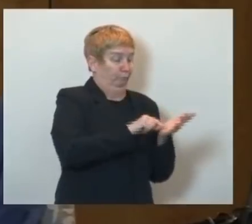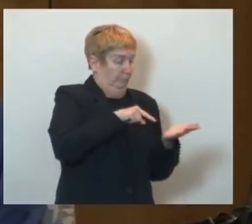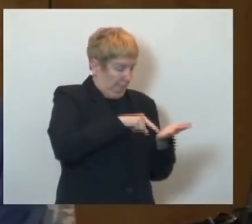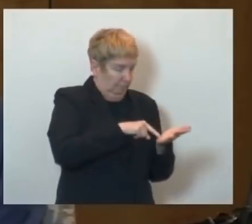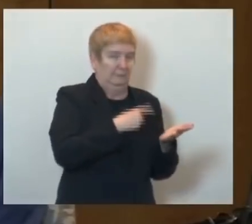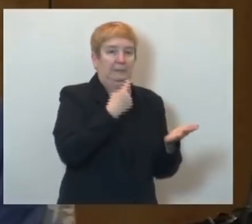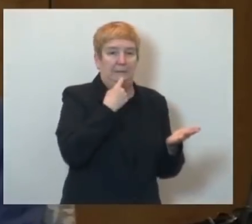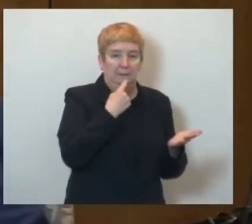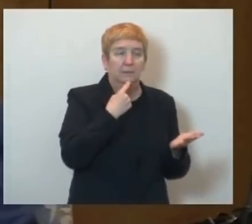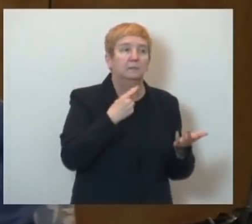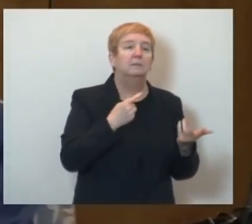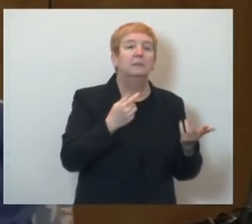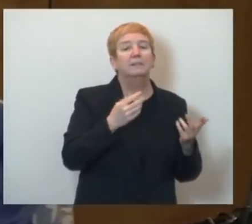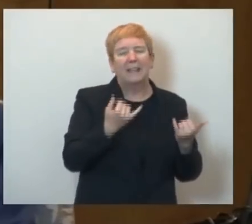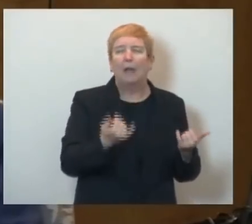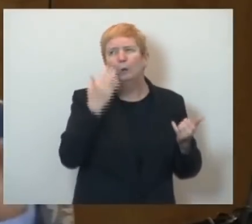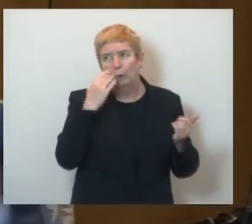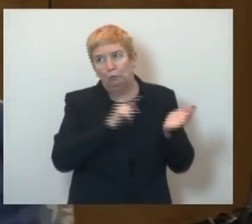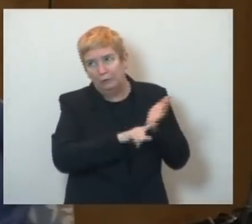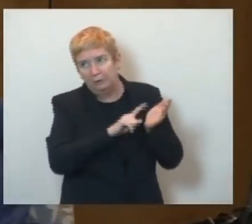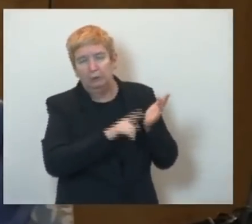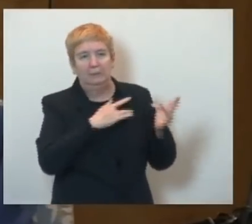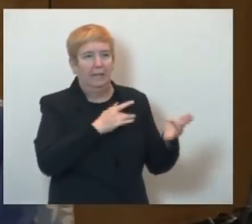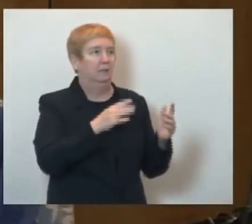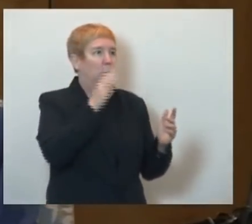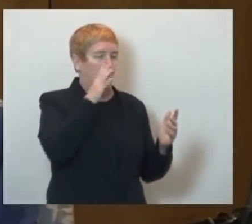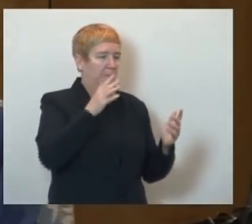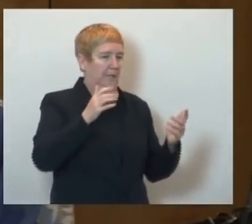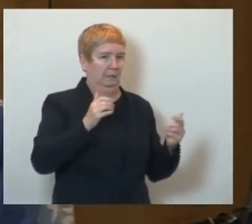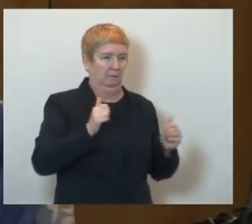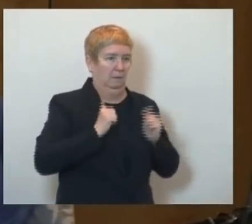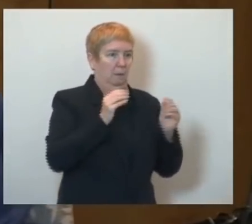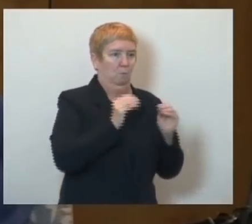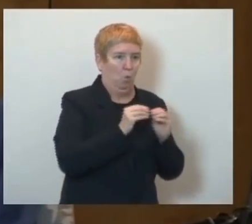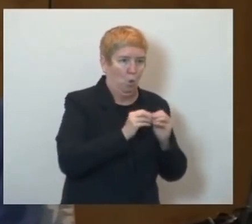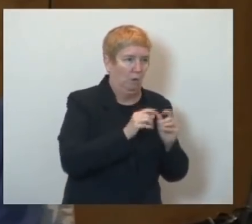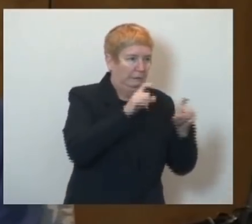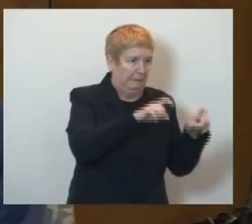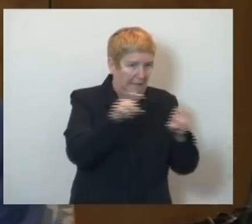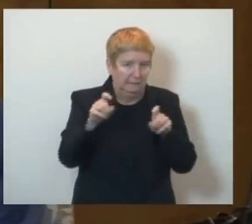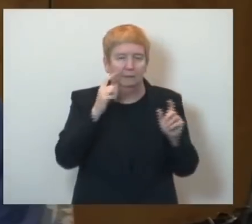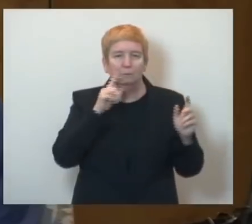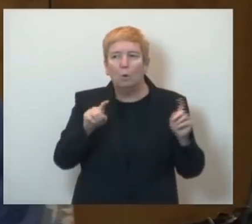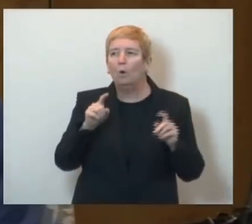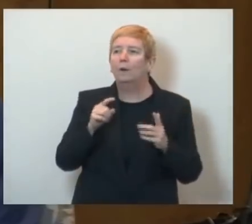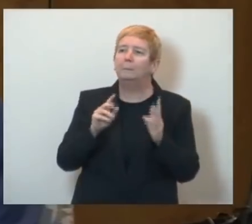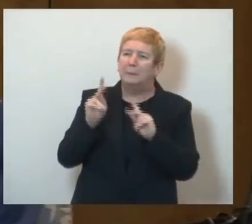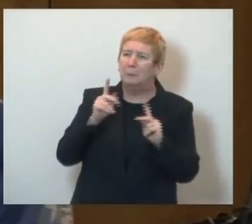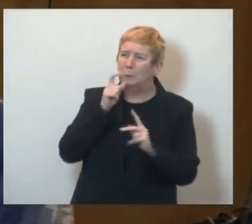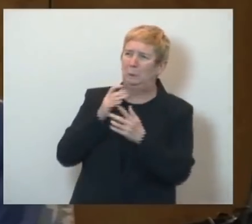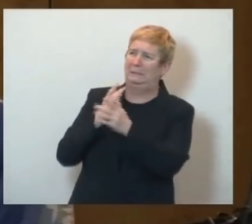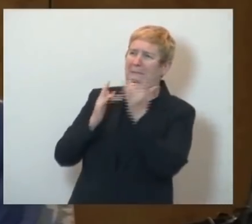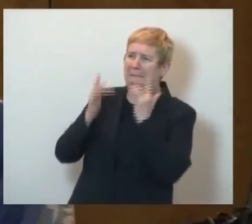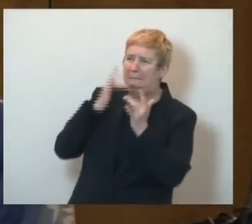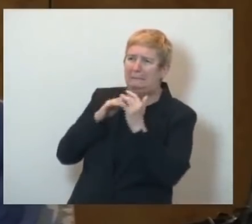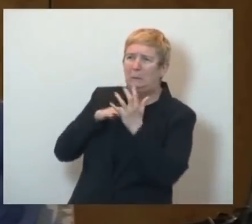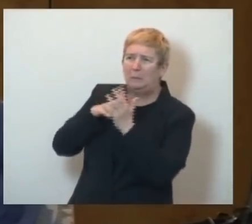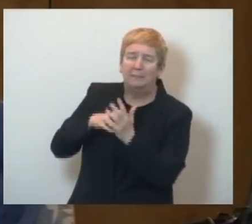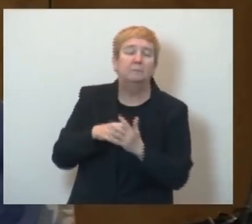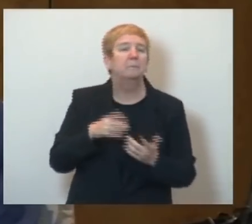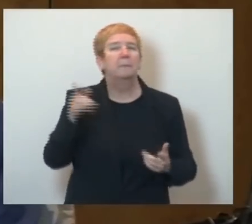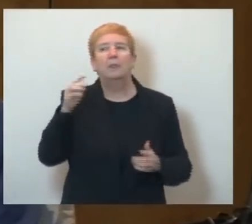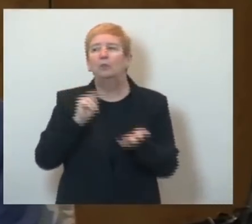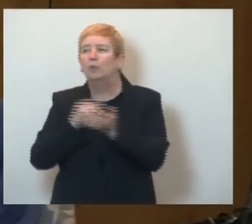proactive epidemiologic testing to vulnerable populations, nursing homes, homeless